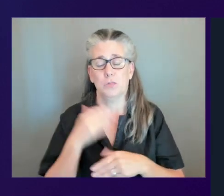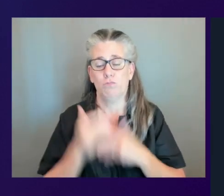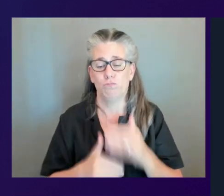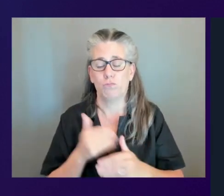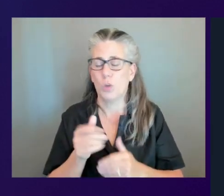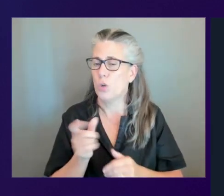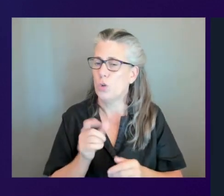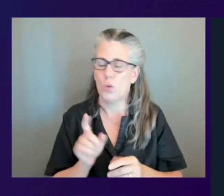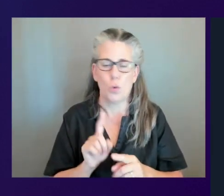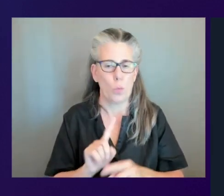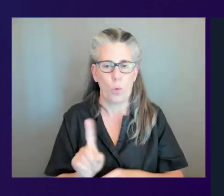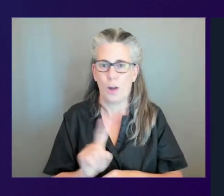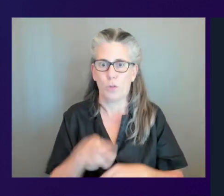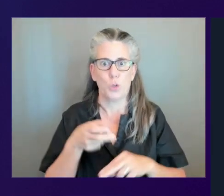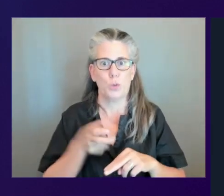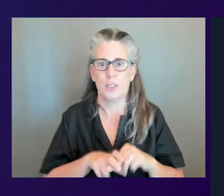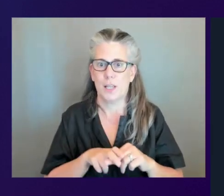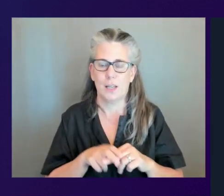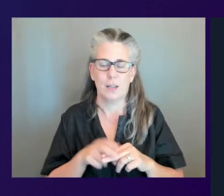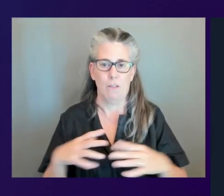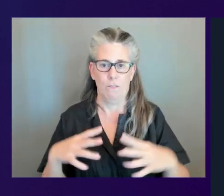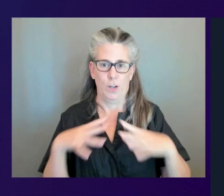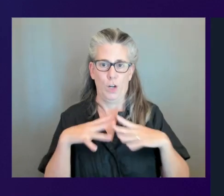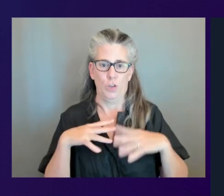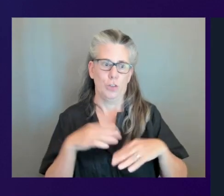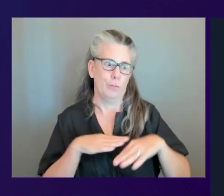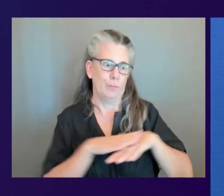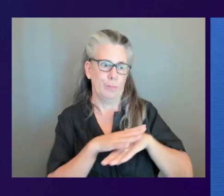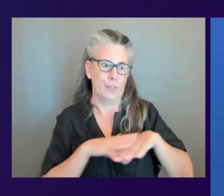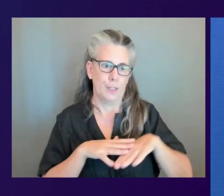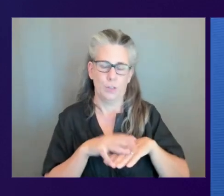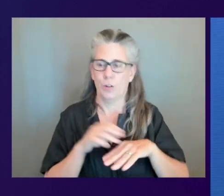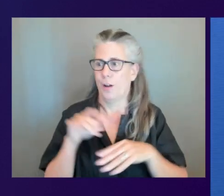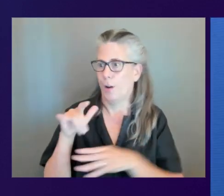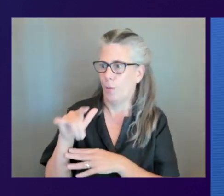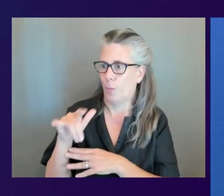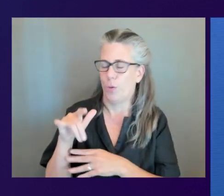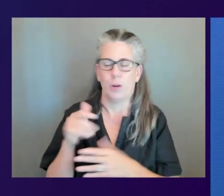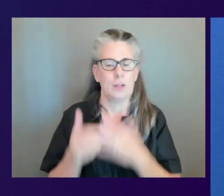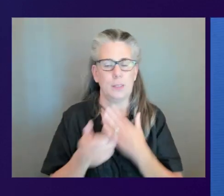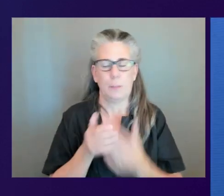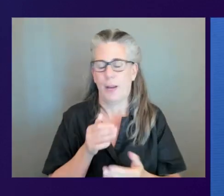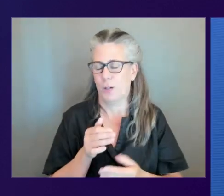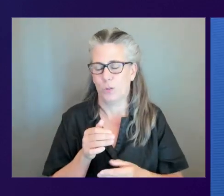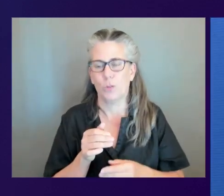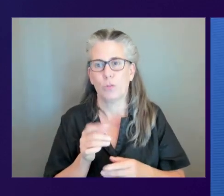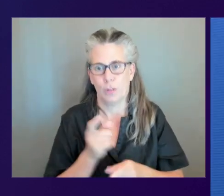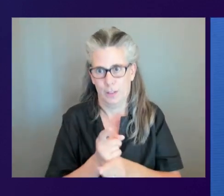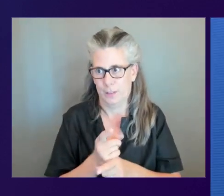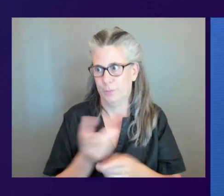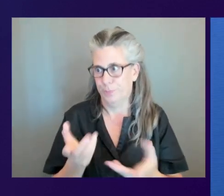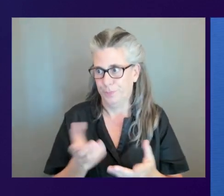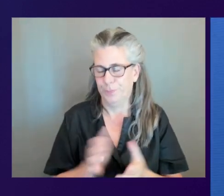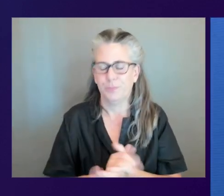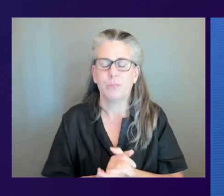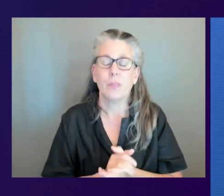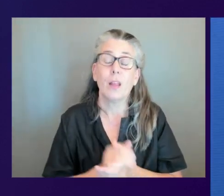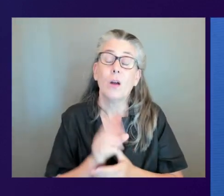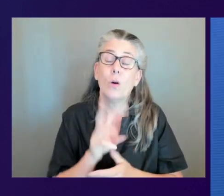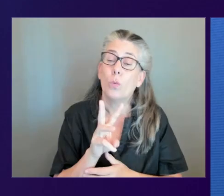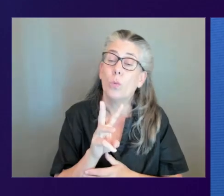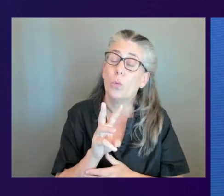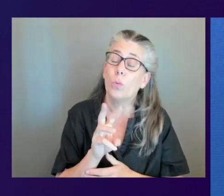at vacationing. Maybe you get the call and you have to jump on at the airport. There you go, exactly. So, the notion of like the workplace being a place that you